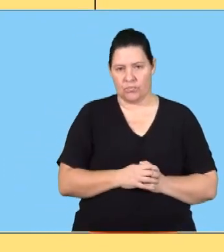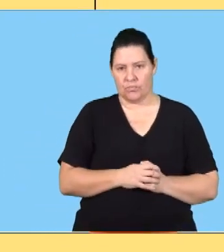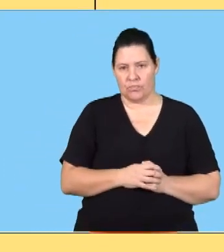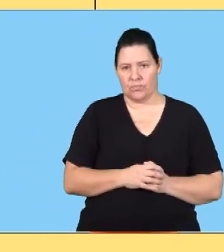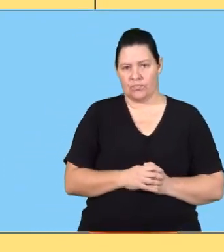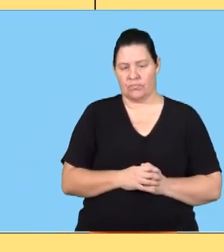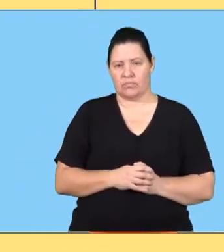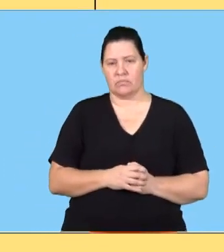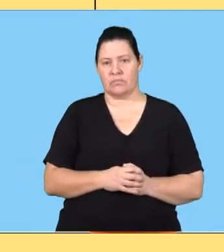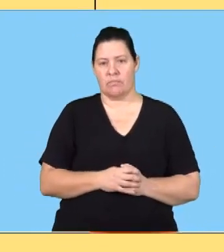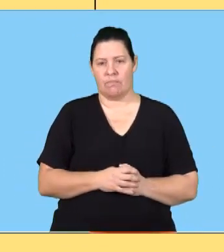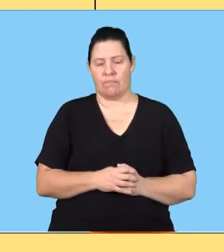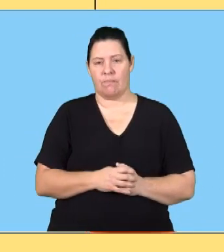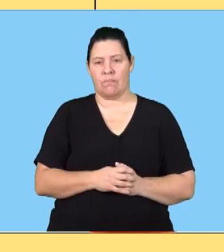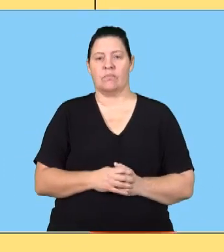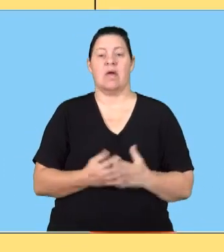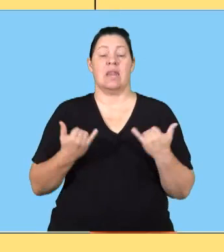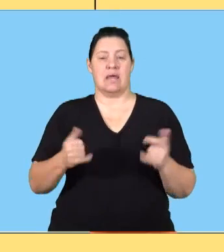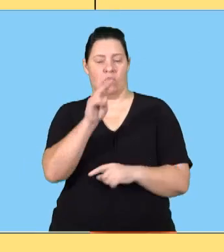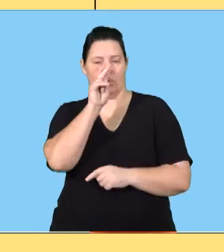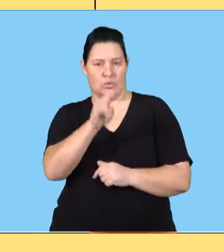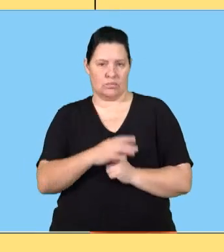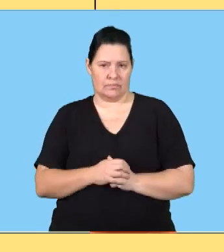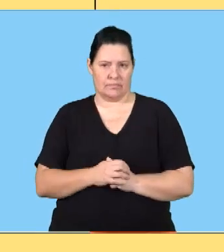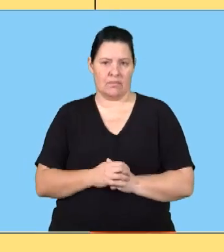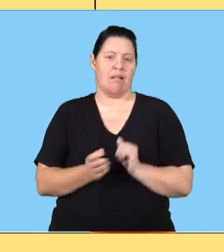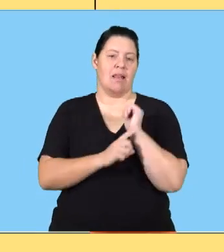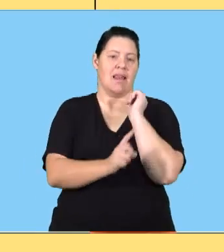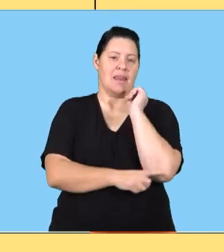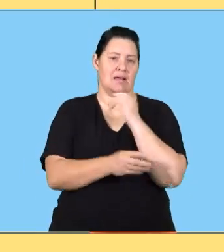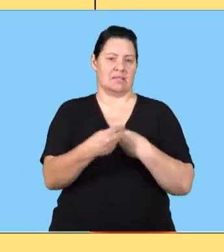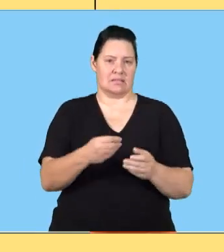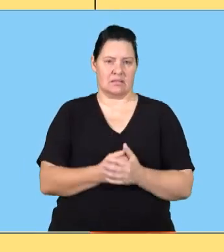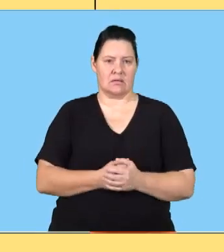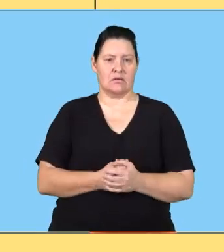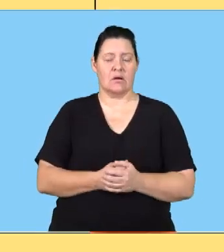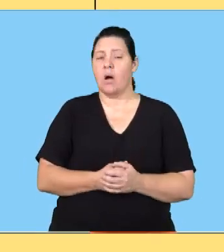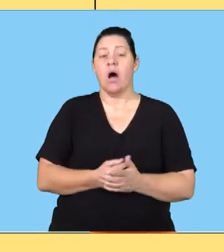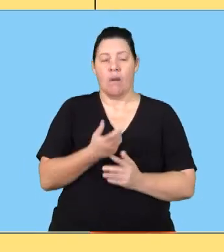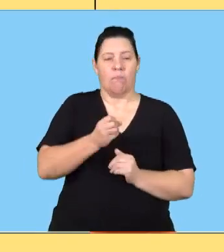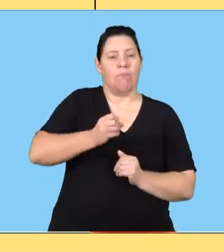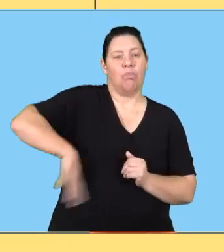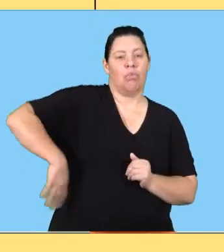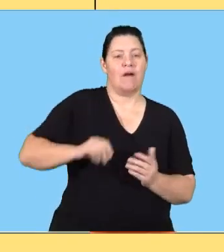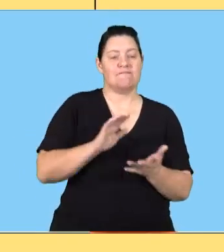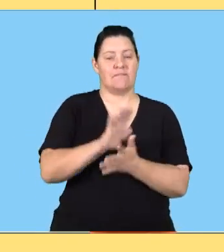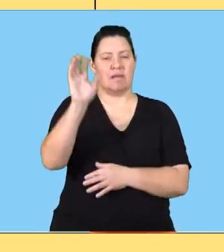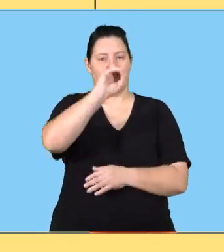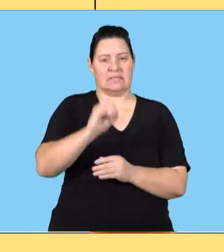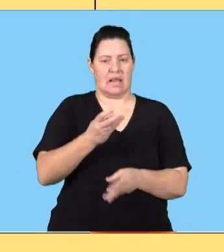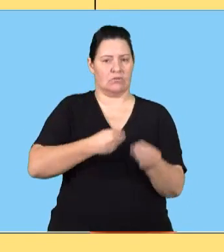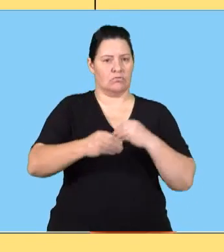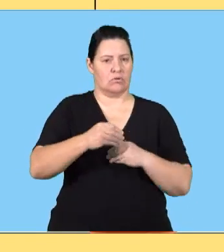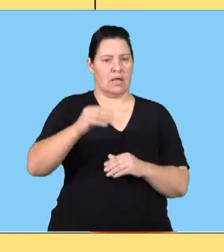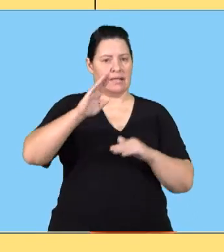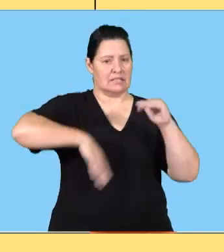0. And here I have another 0. Let's quickly look at the last transaction. Omission of 15% trade